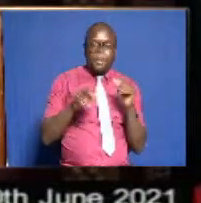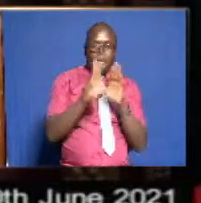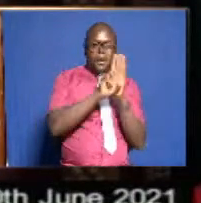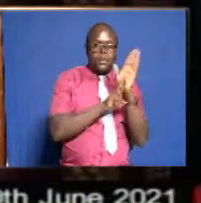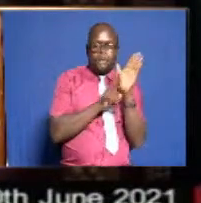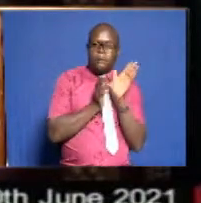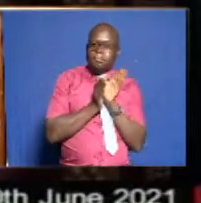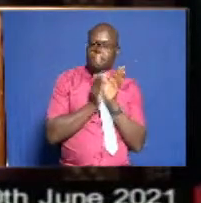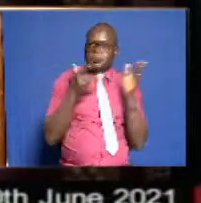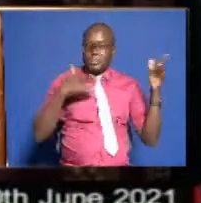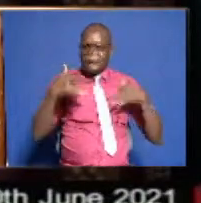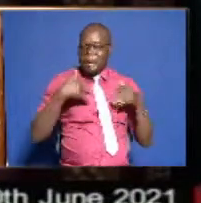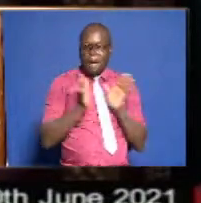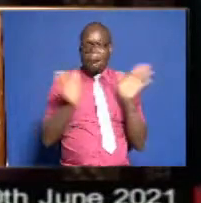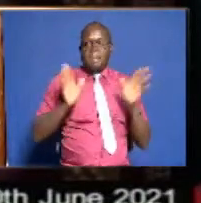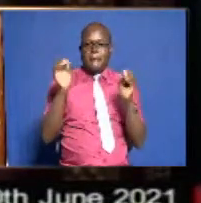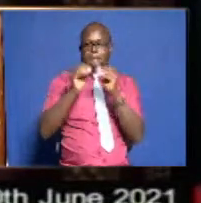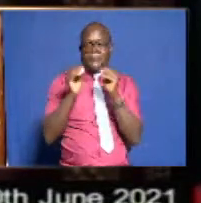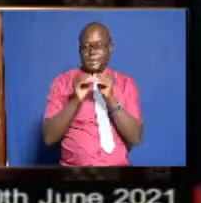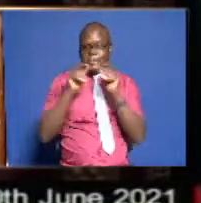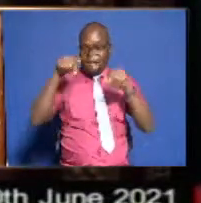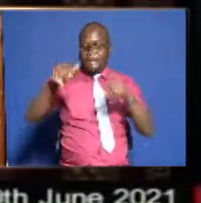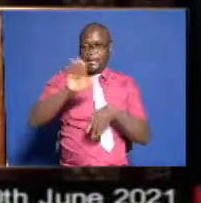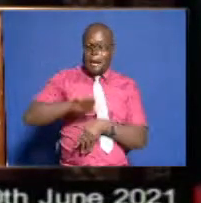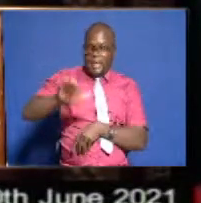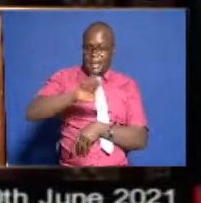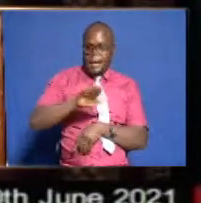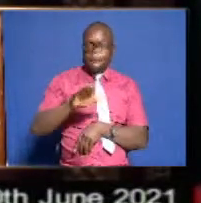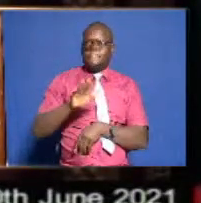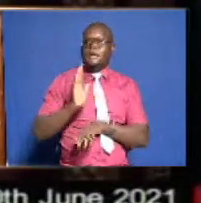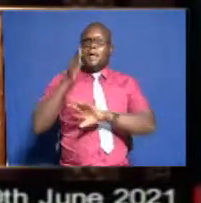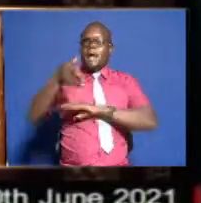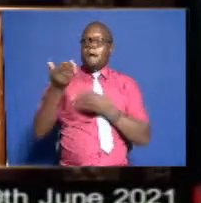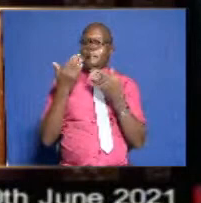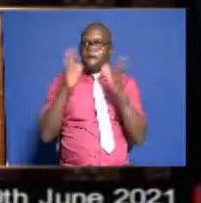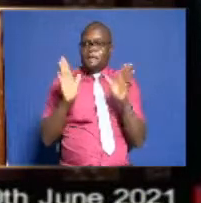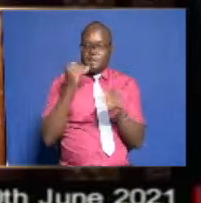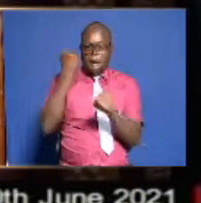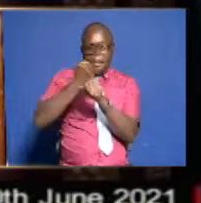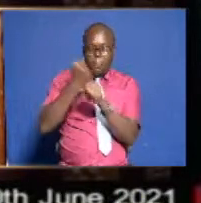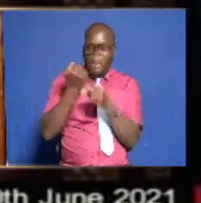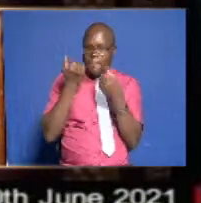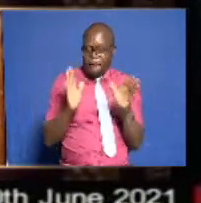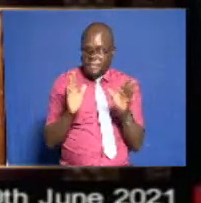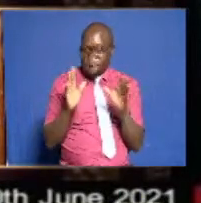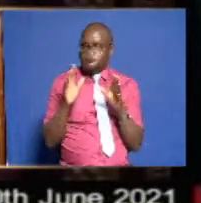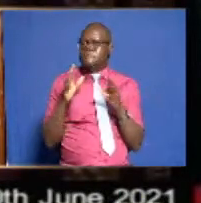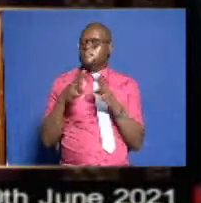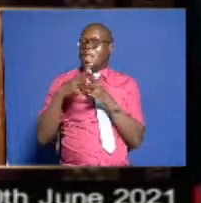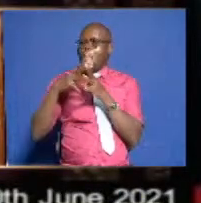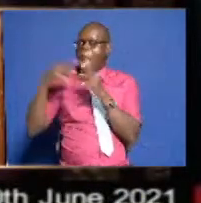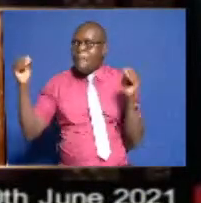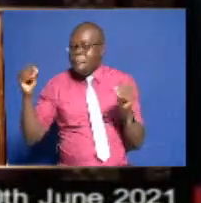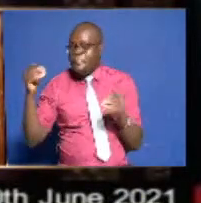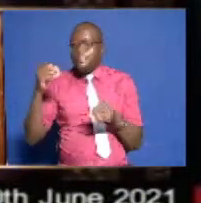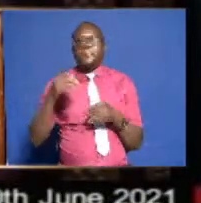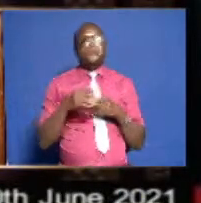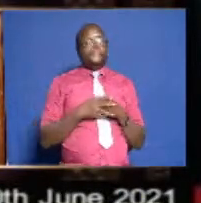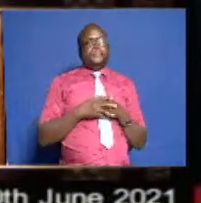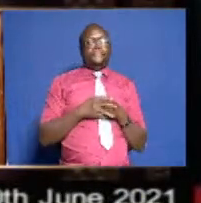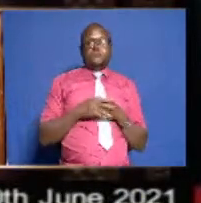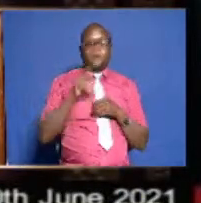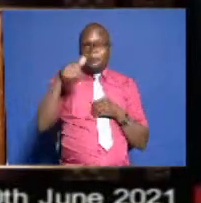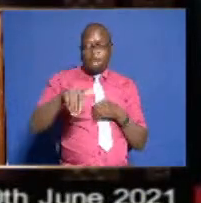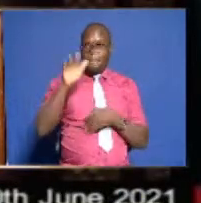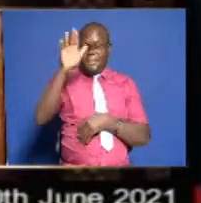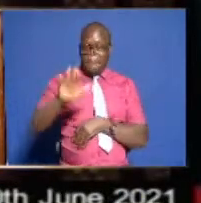public meetings. In this regard, upon adjournment of the House, and exit the speaker's procession from the